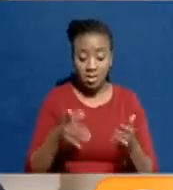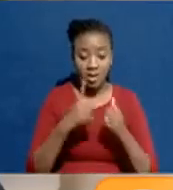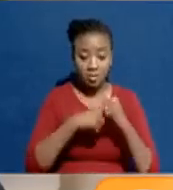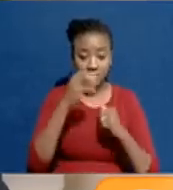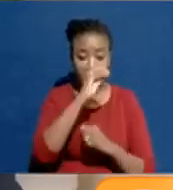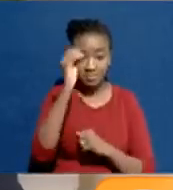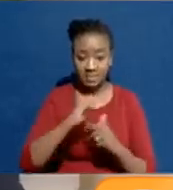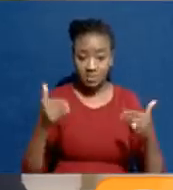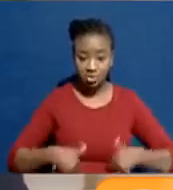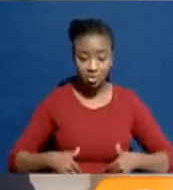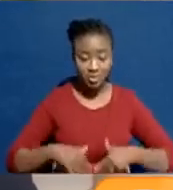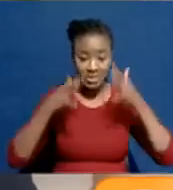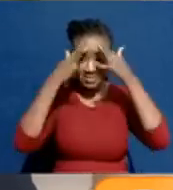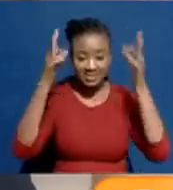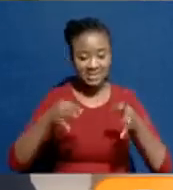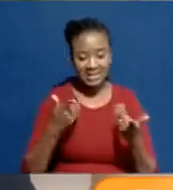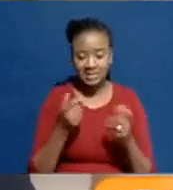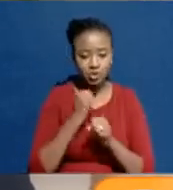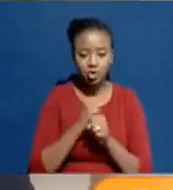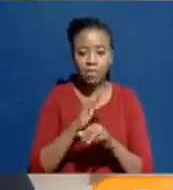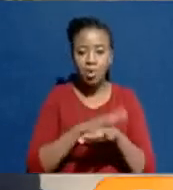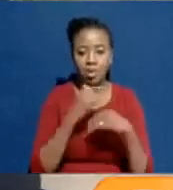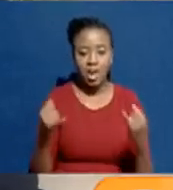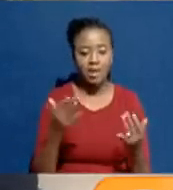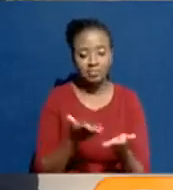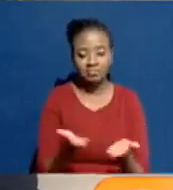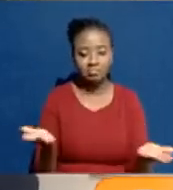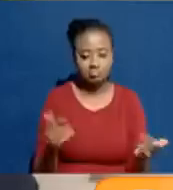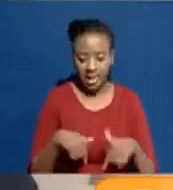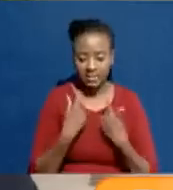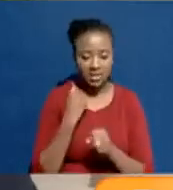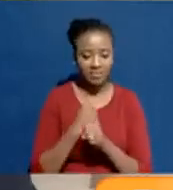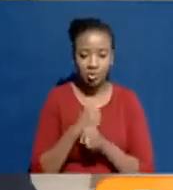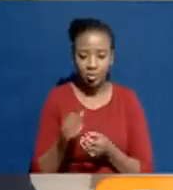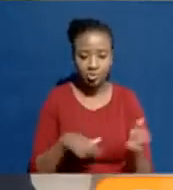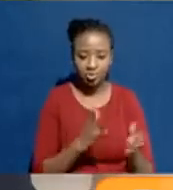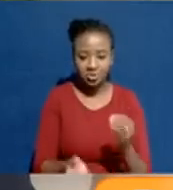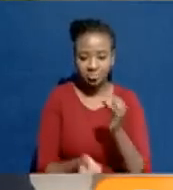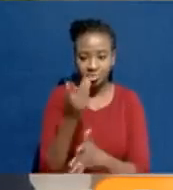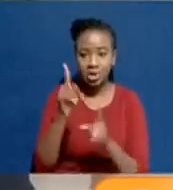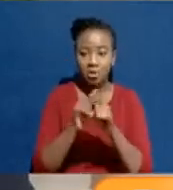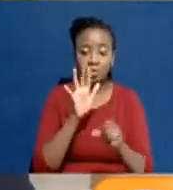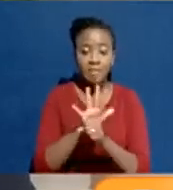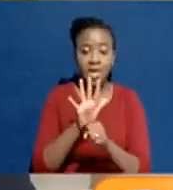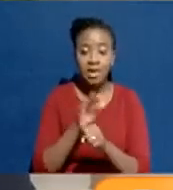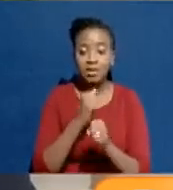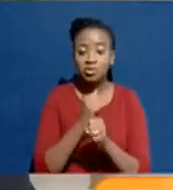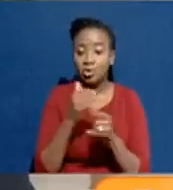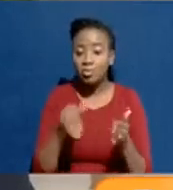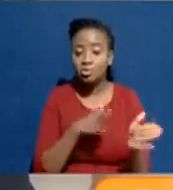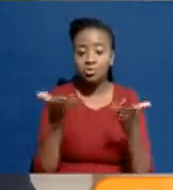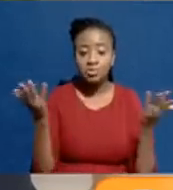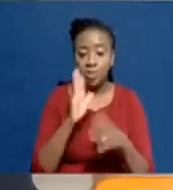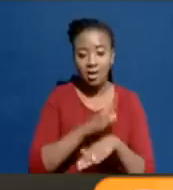them have opted to create their own employment. And the bigger percentage are online